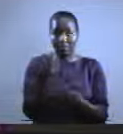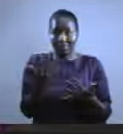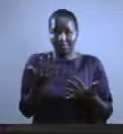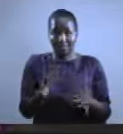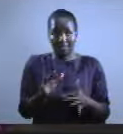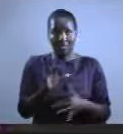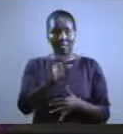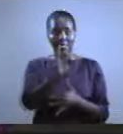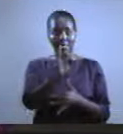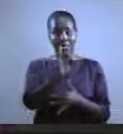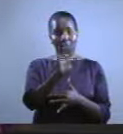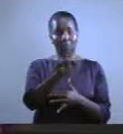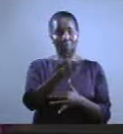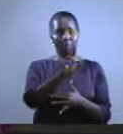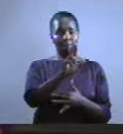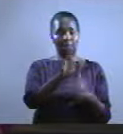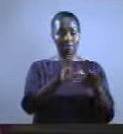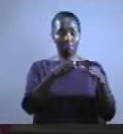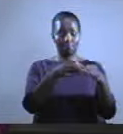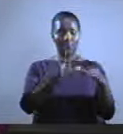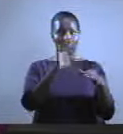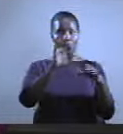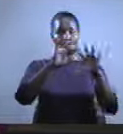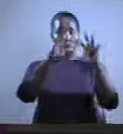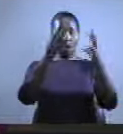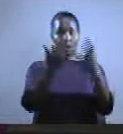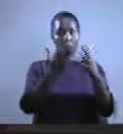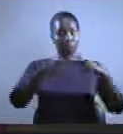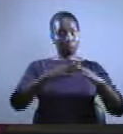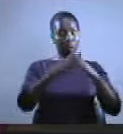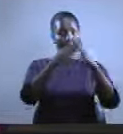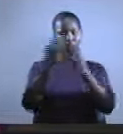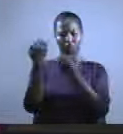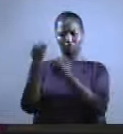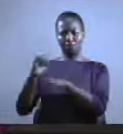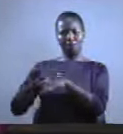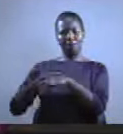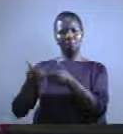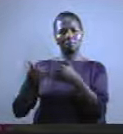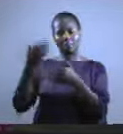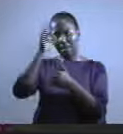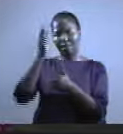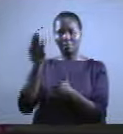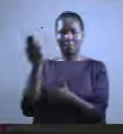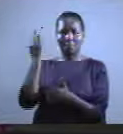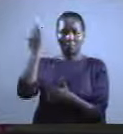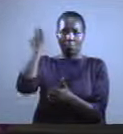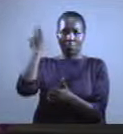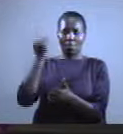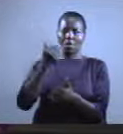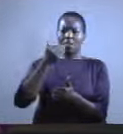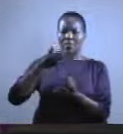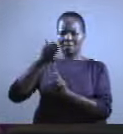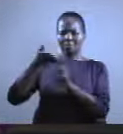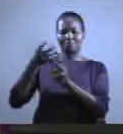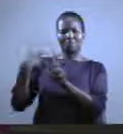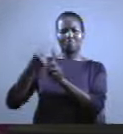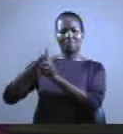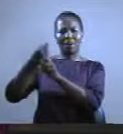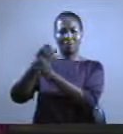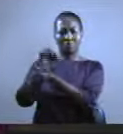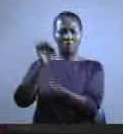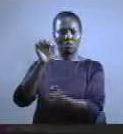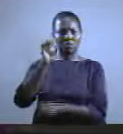had it not been for the uniting of the people of the world against our apartheid regime, our icons of struggle, Nelson